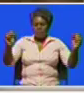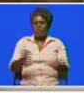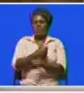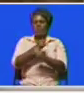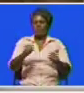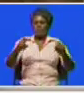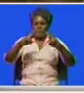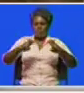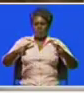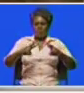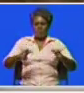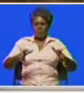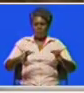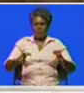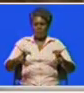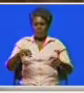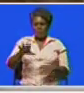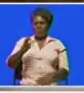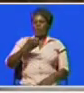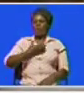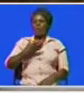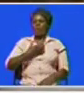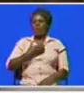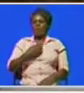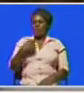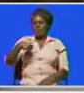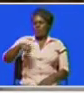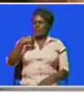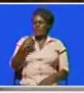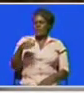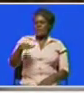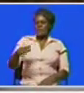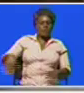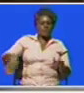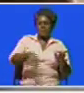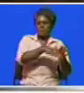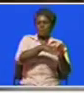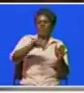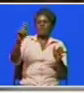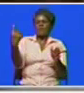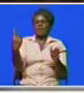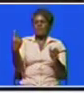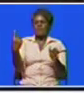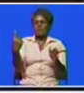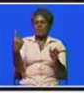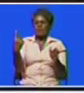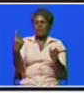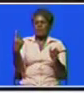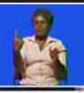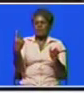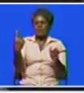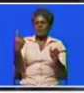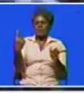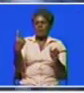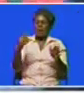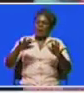kufanya uchunguzi yao wenyewe, na tunasema wao watoke nje kwanza. How